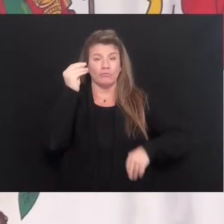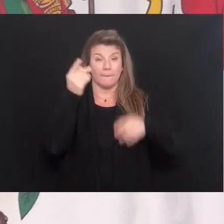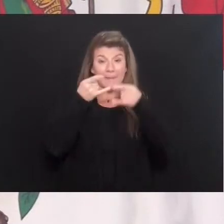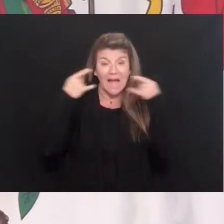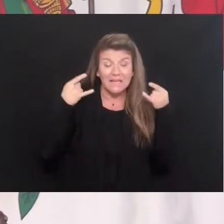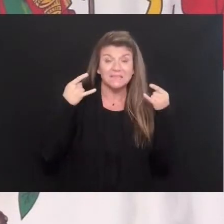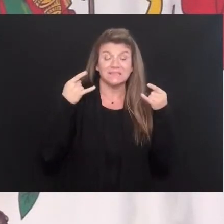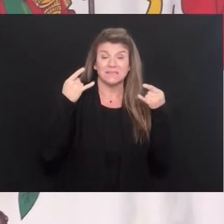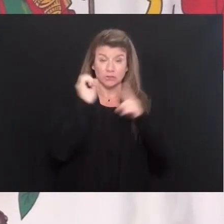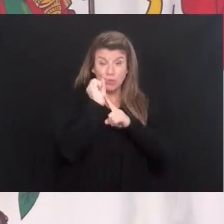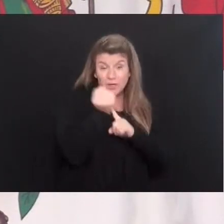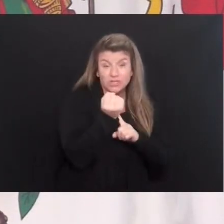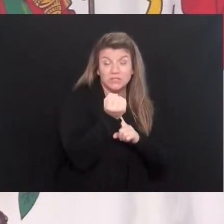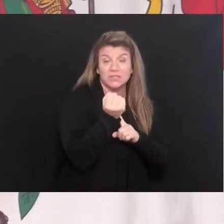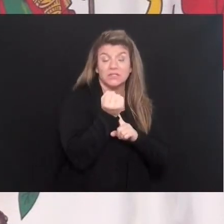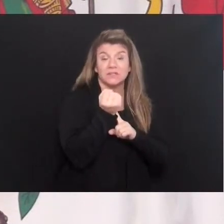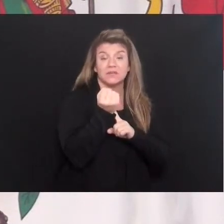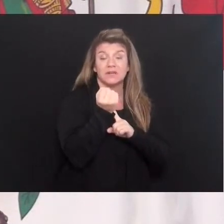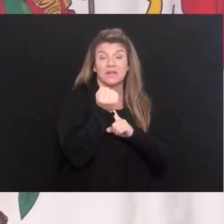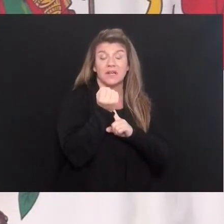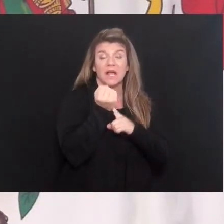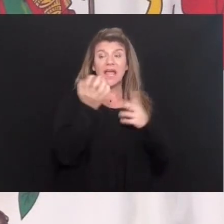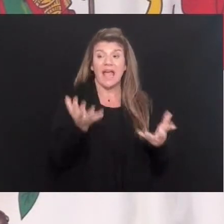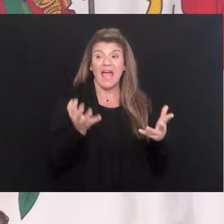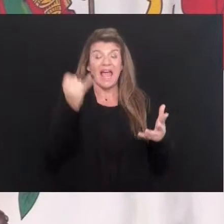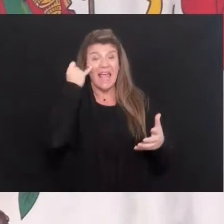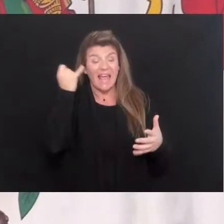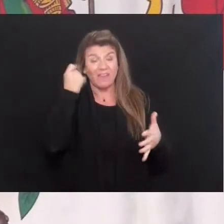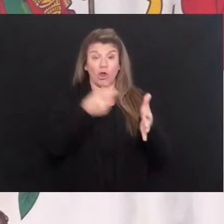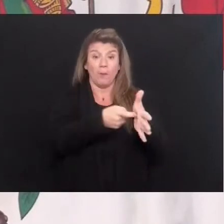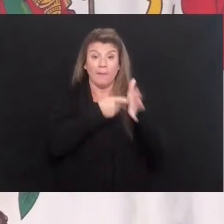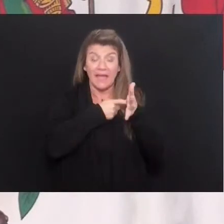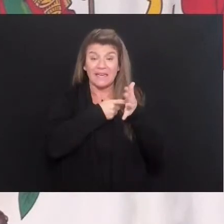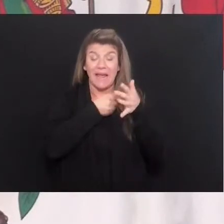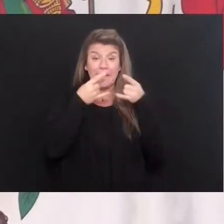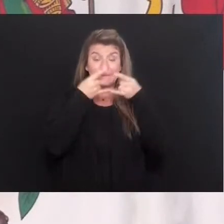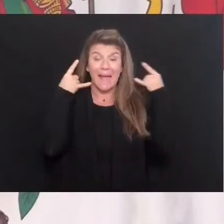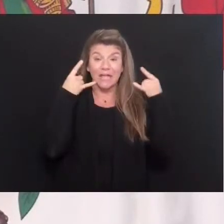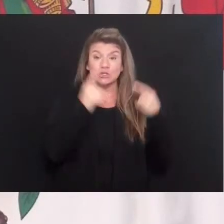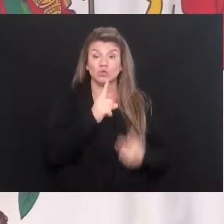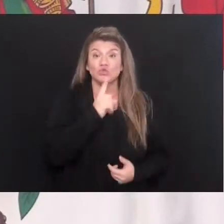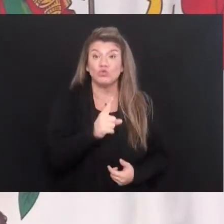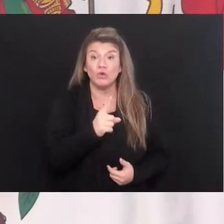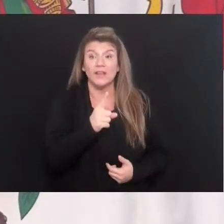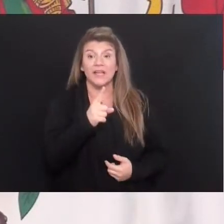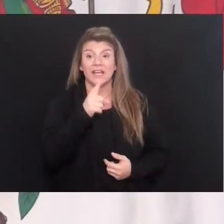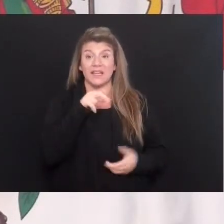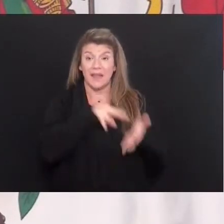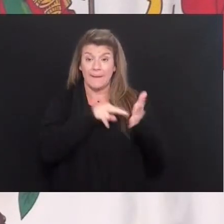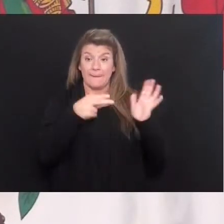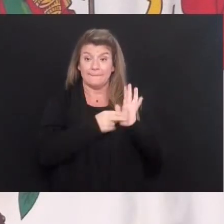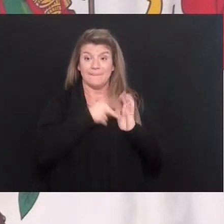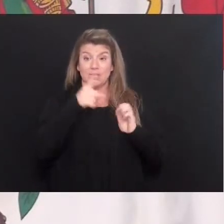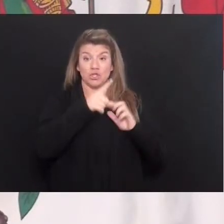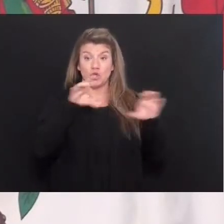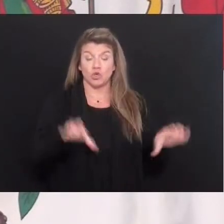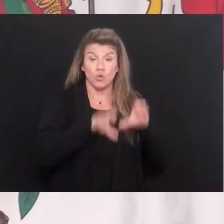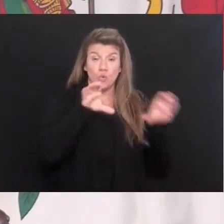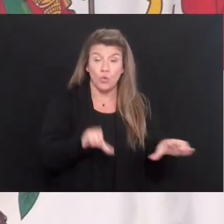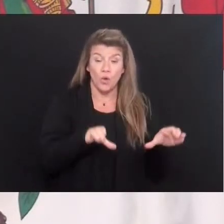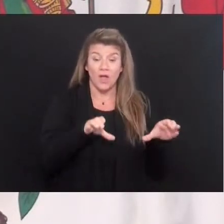you know, if you mandate mask, really and truly what you're doing is you're